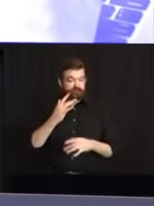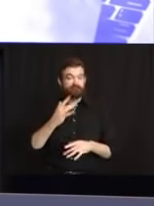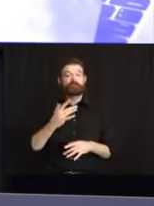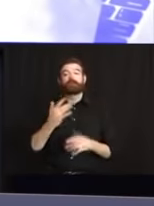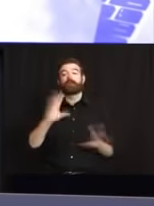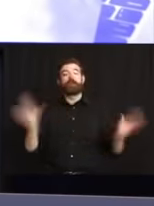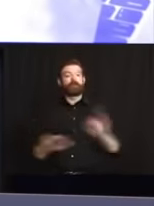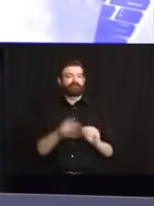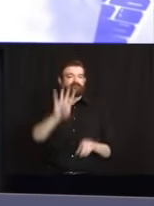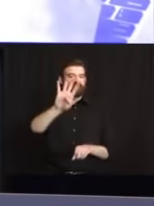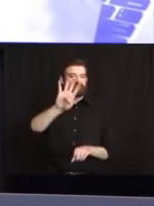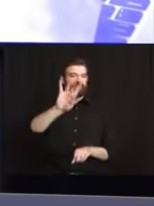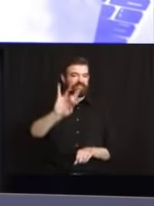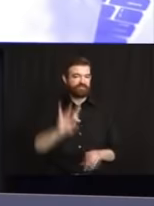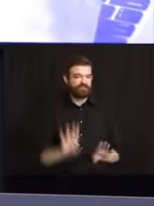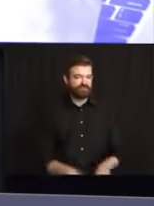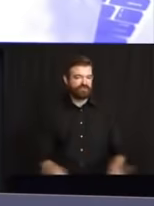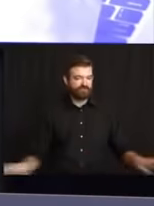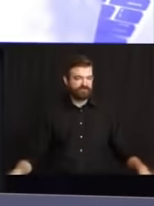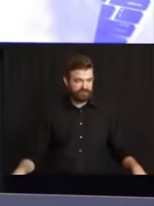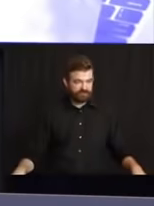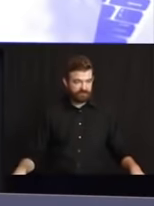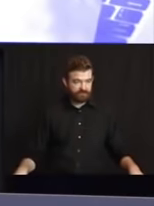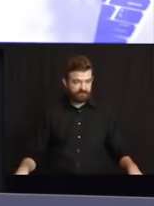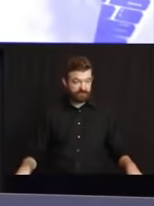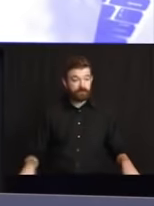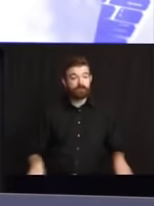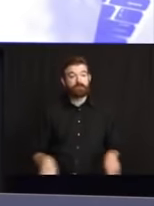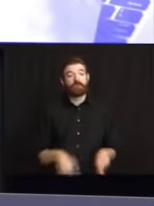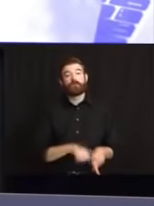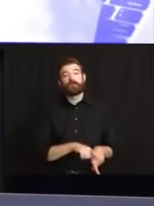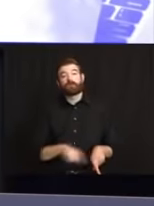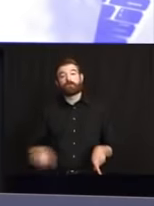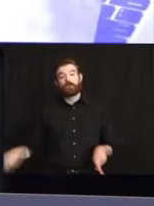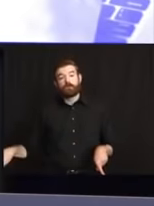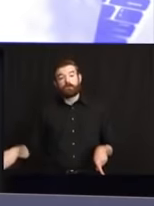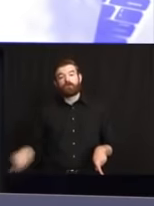state. The children affected have either tested positive